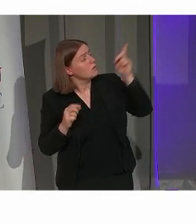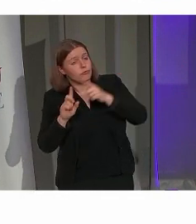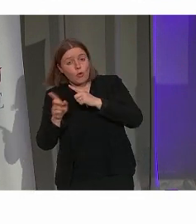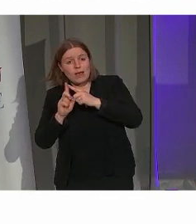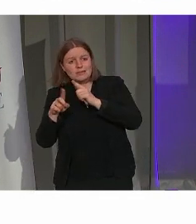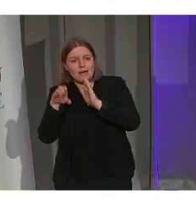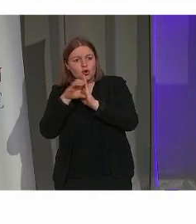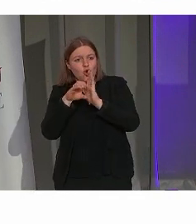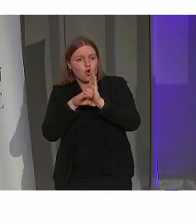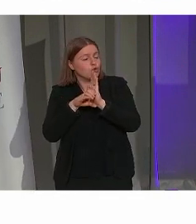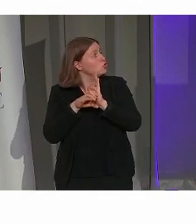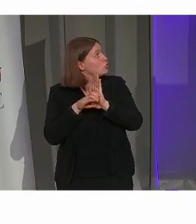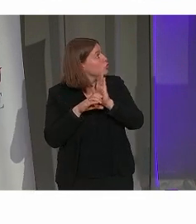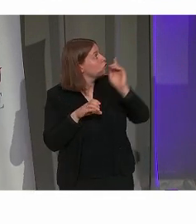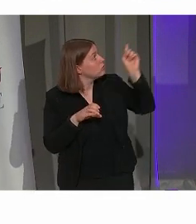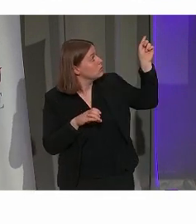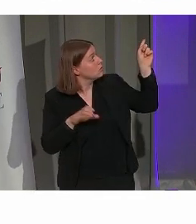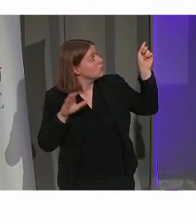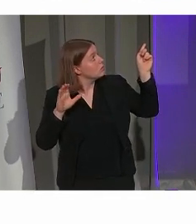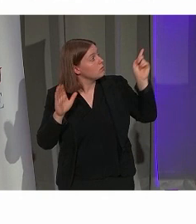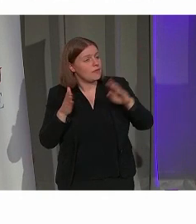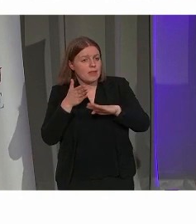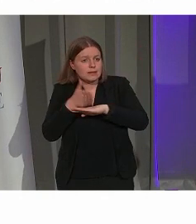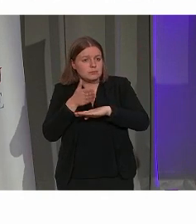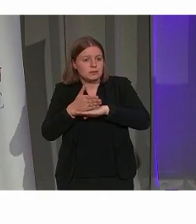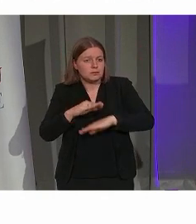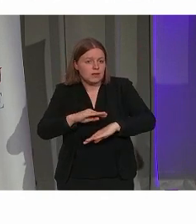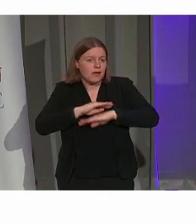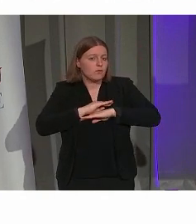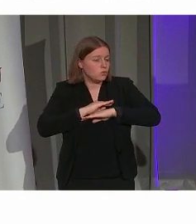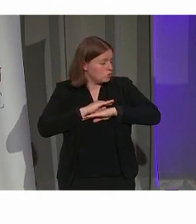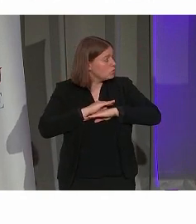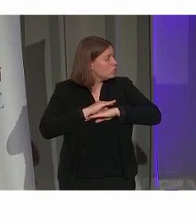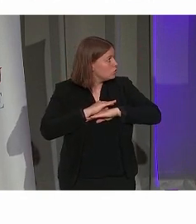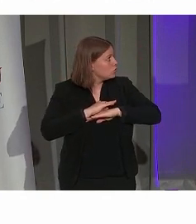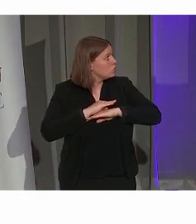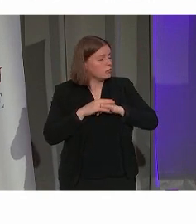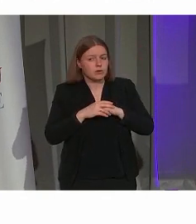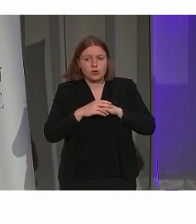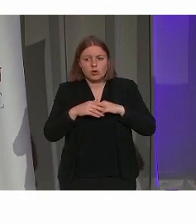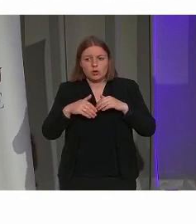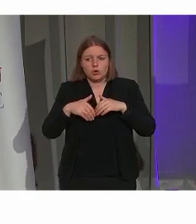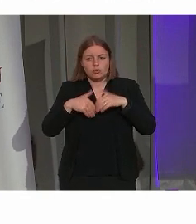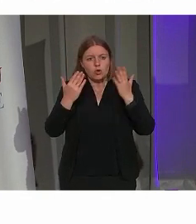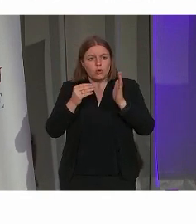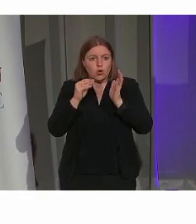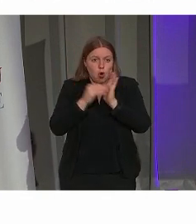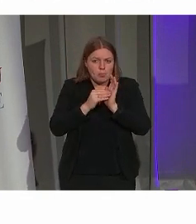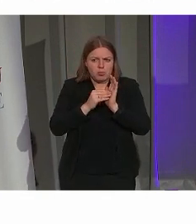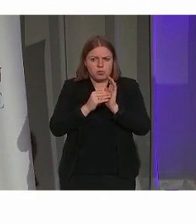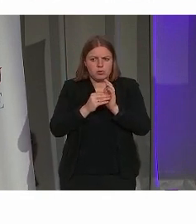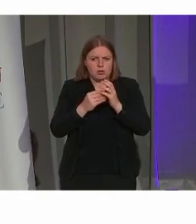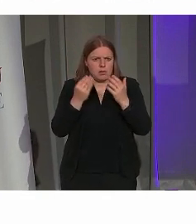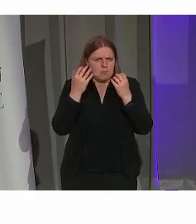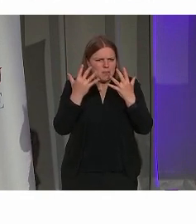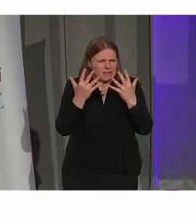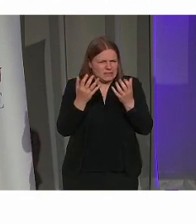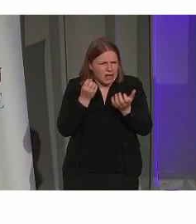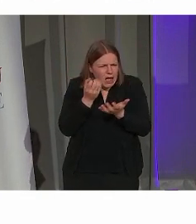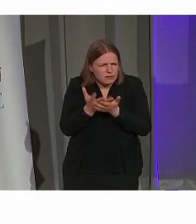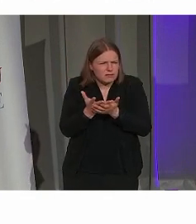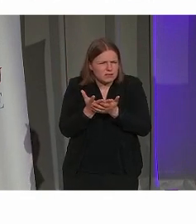Site, which provides practical advice and explains the obligations of public bodies to ensure,